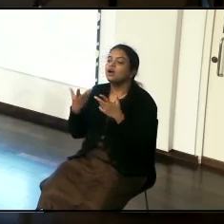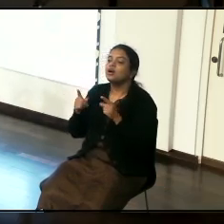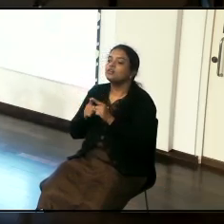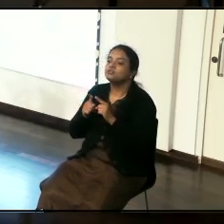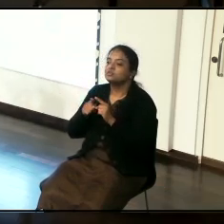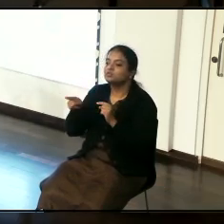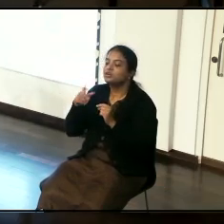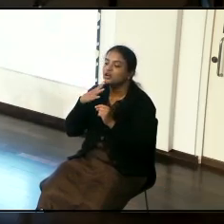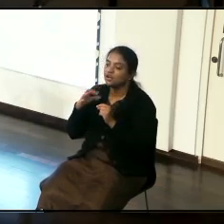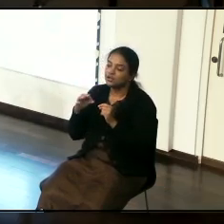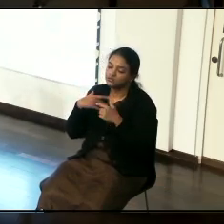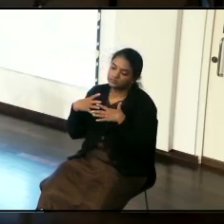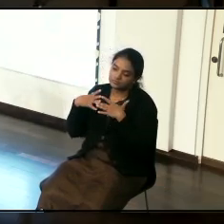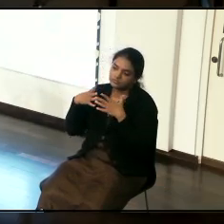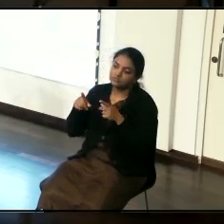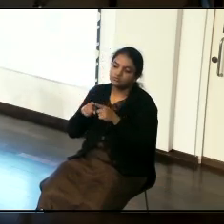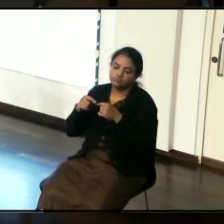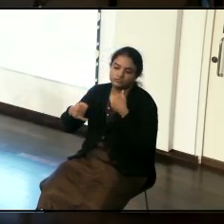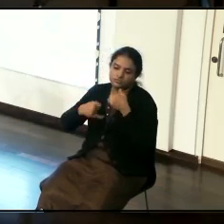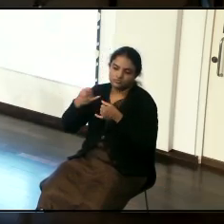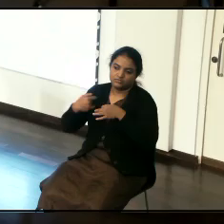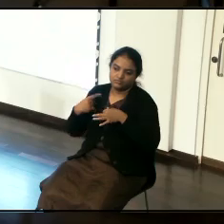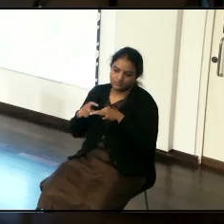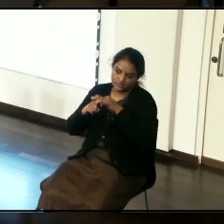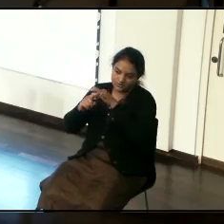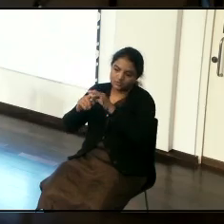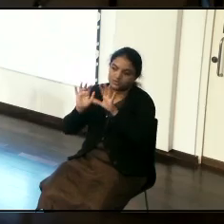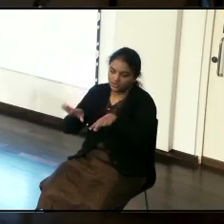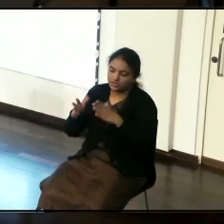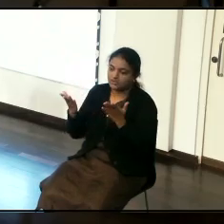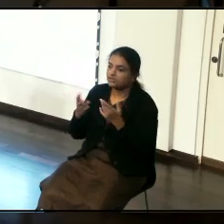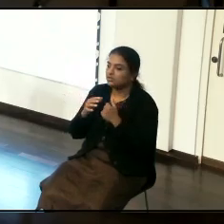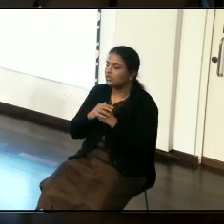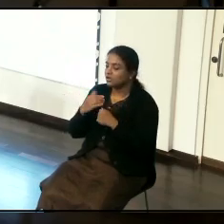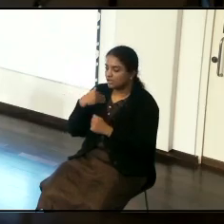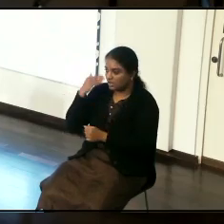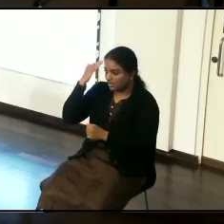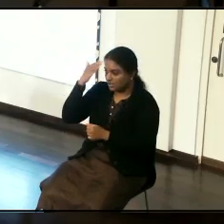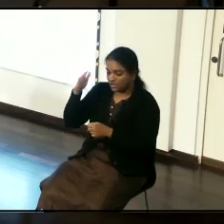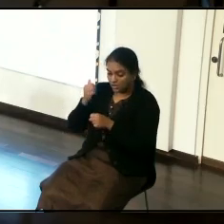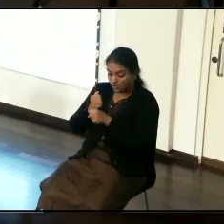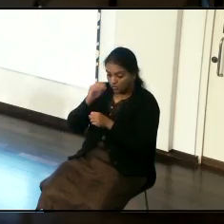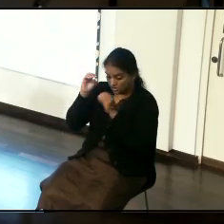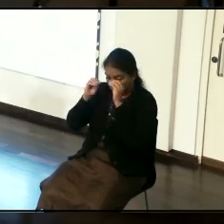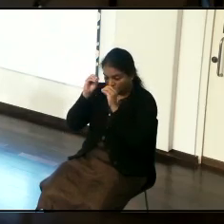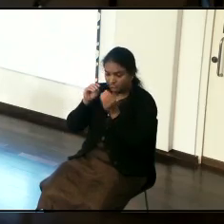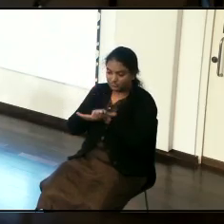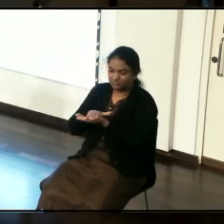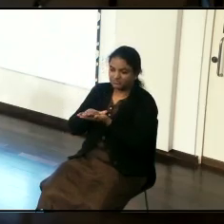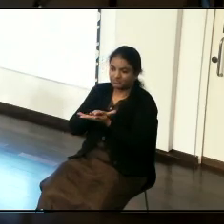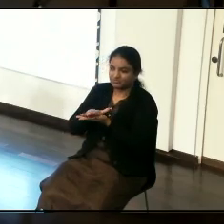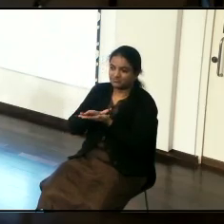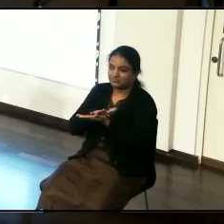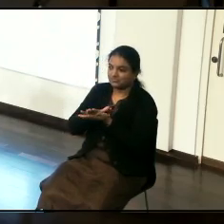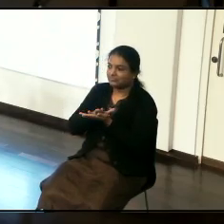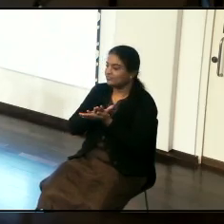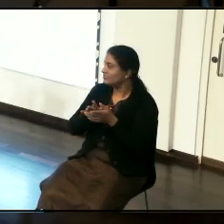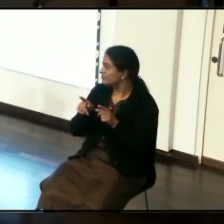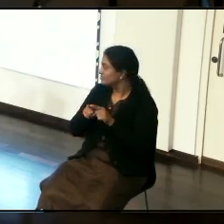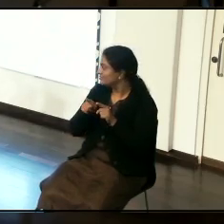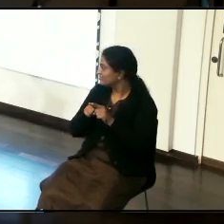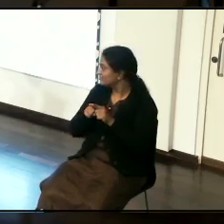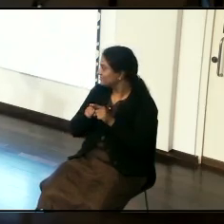Actually, that's an interesting question. I did not Google search. I Google searched who your